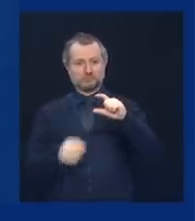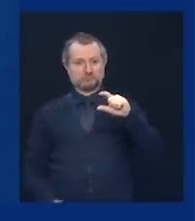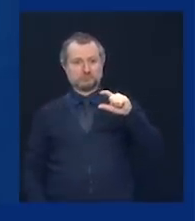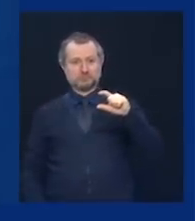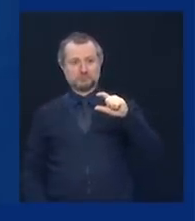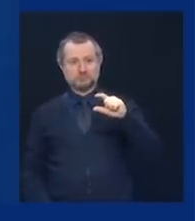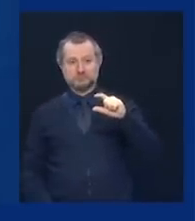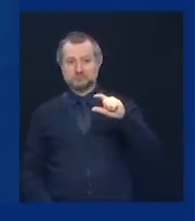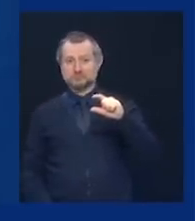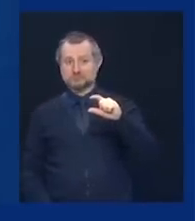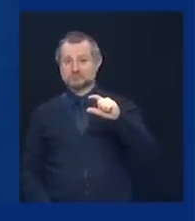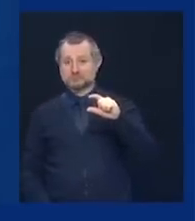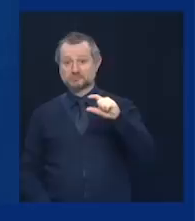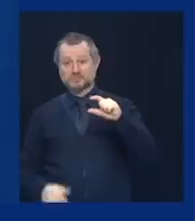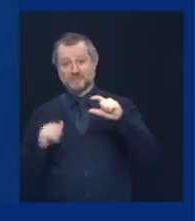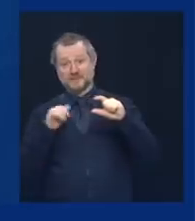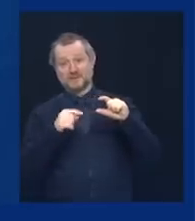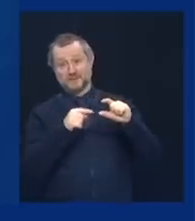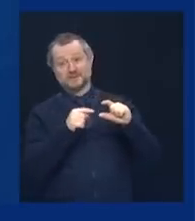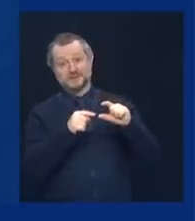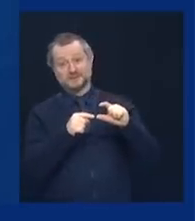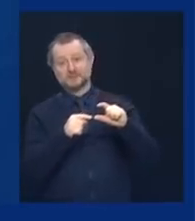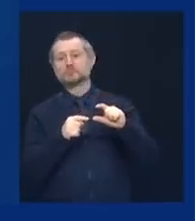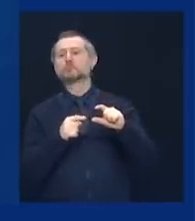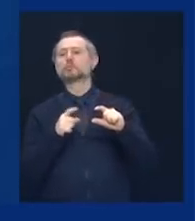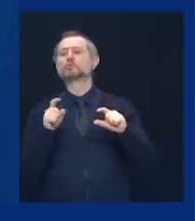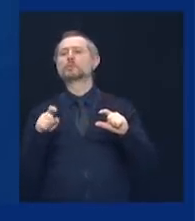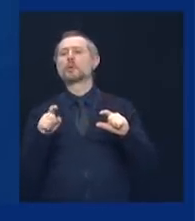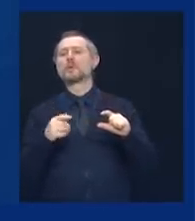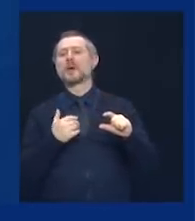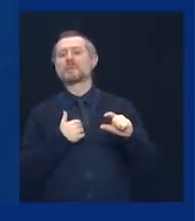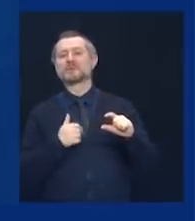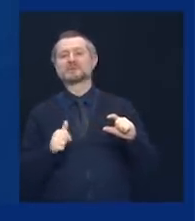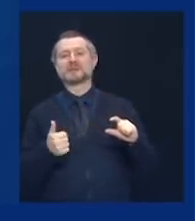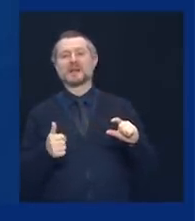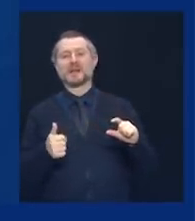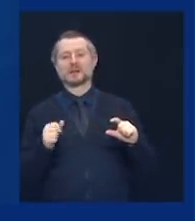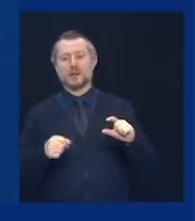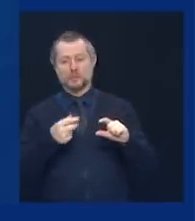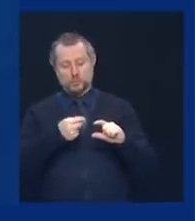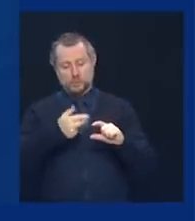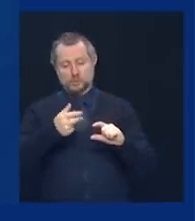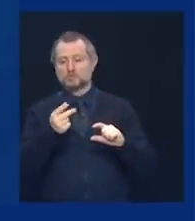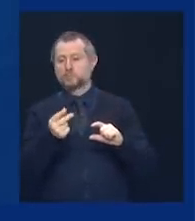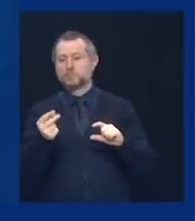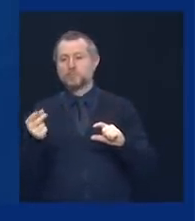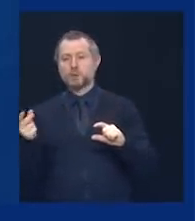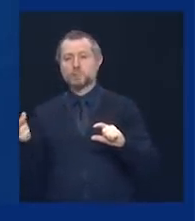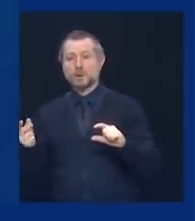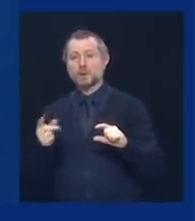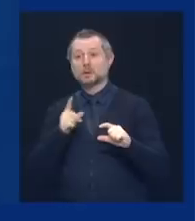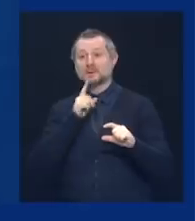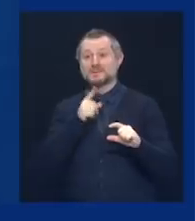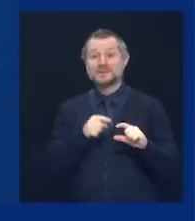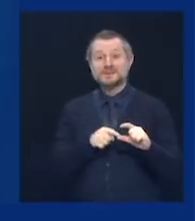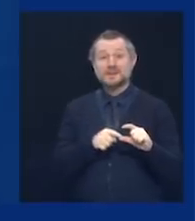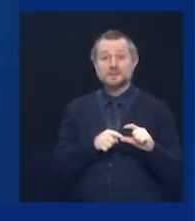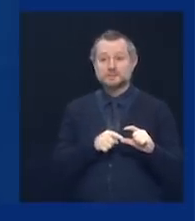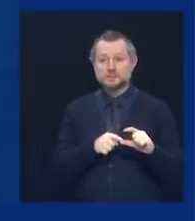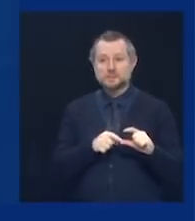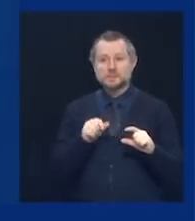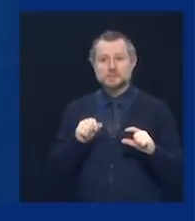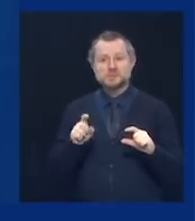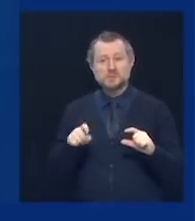The Moderna vial was supposed to have 10 doses. This vial would do 10